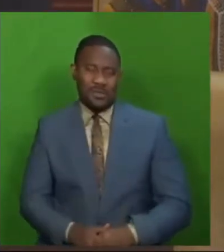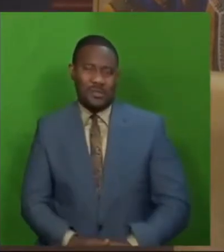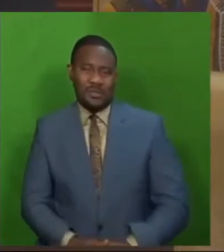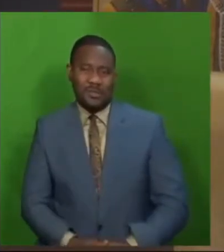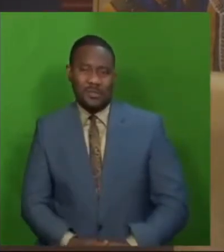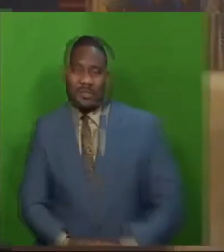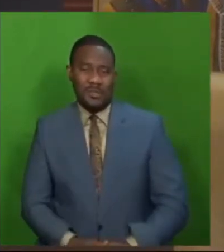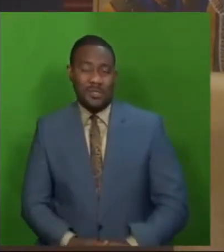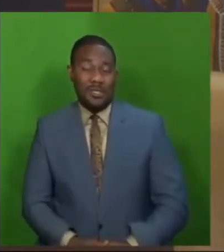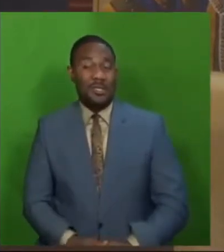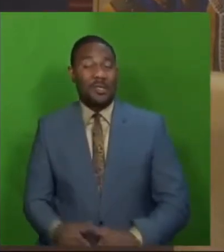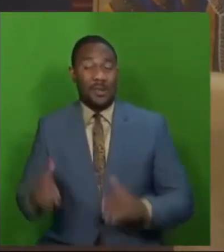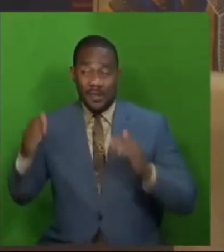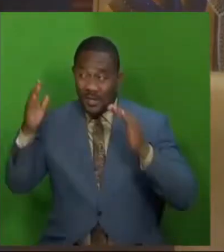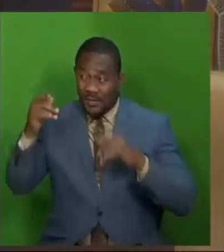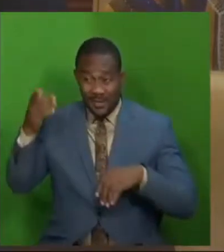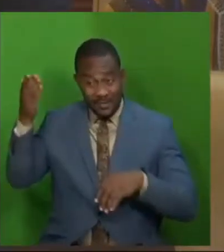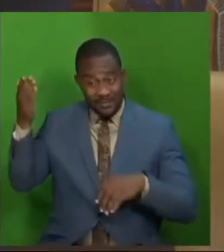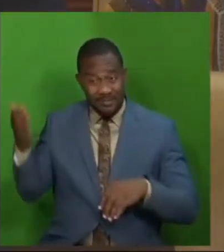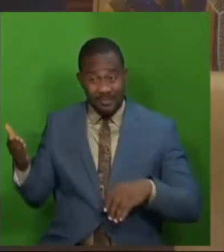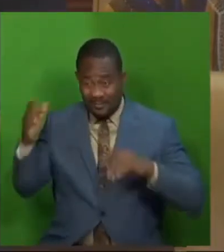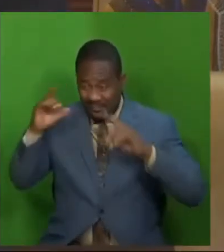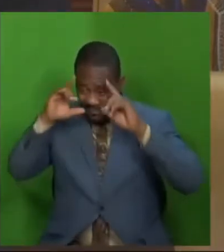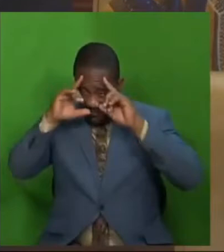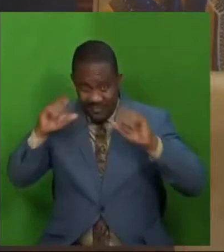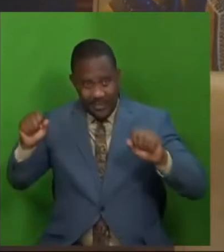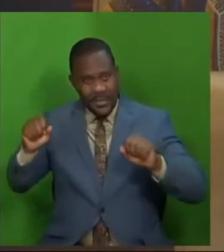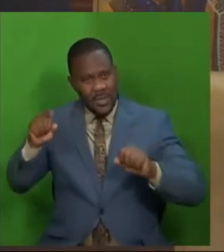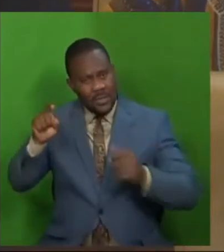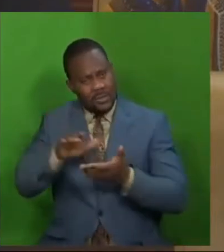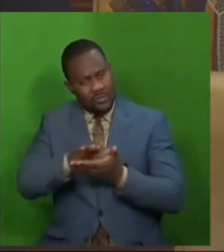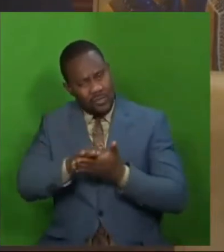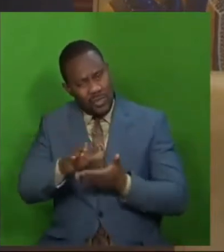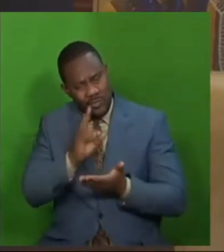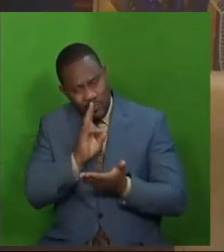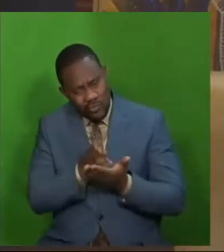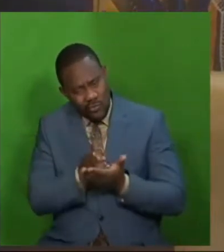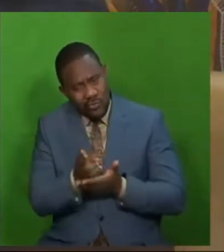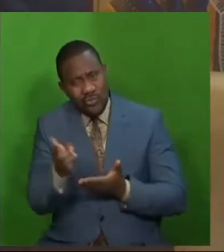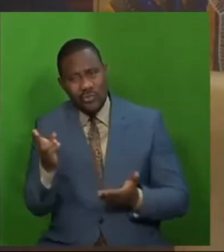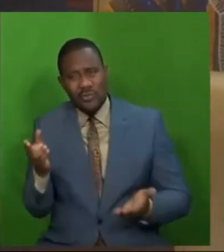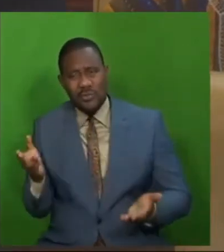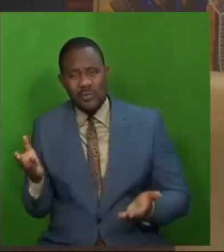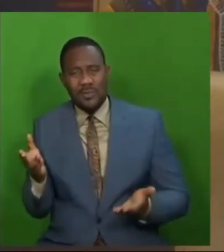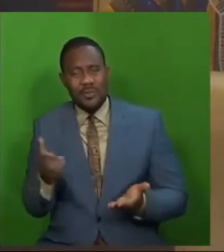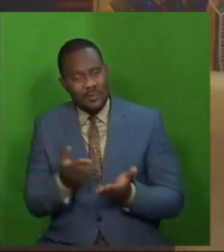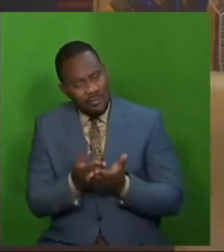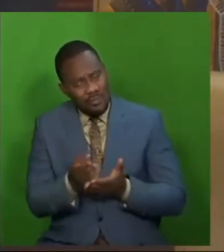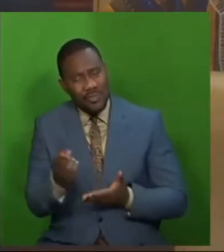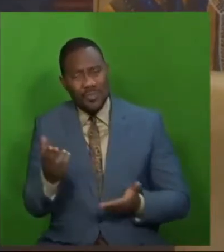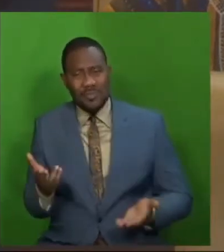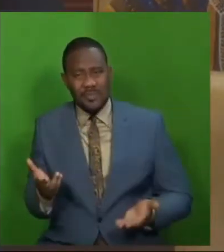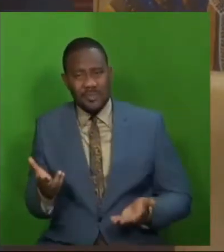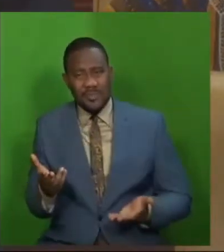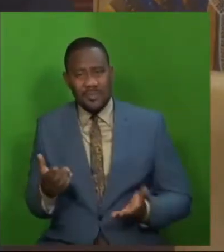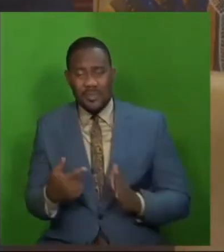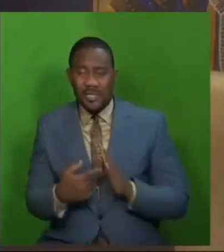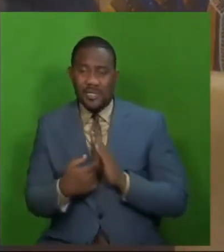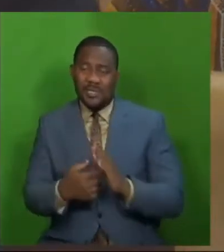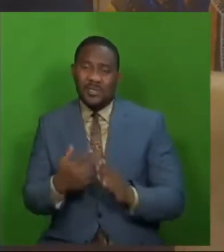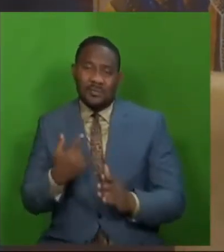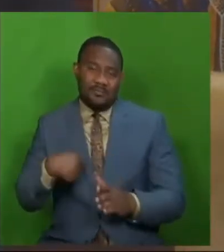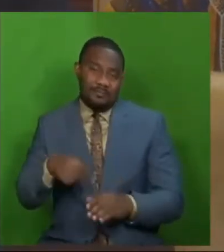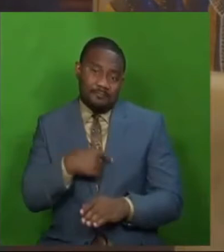expected His Excellency to be candid to the good people of Ghana, to be honest and indicate to us